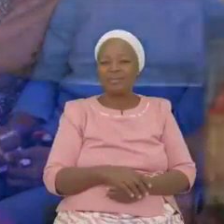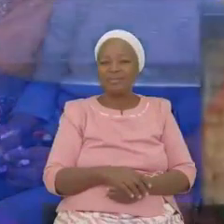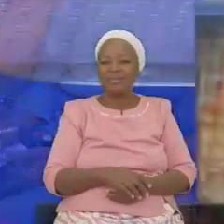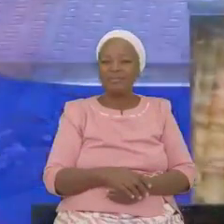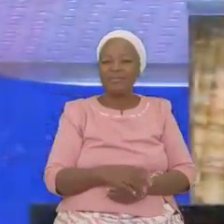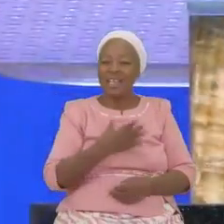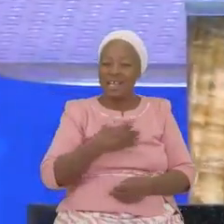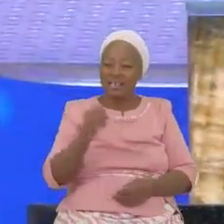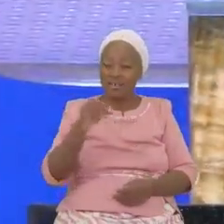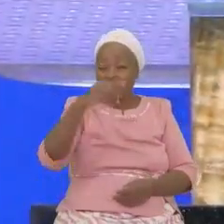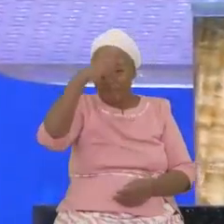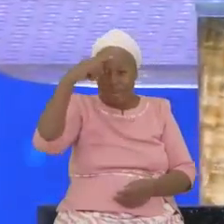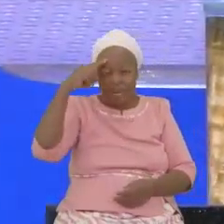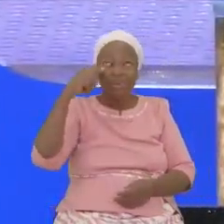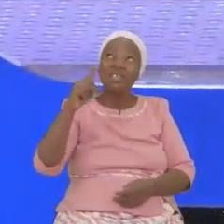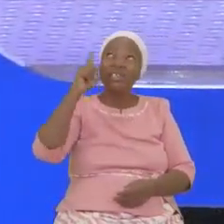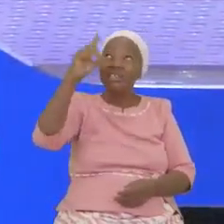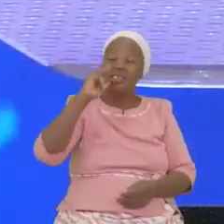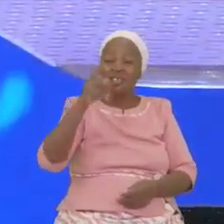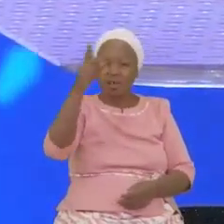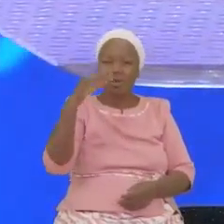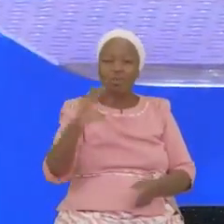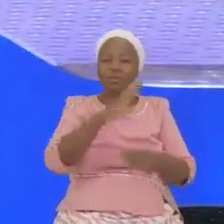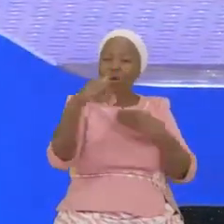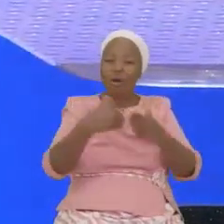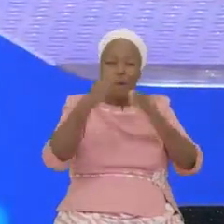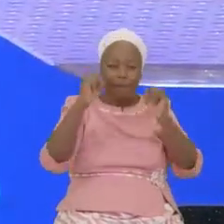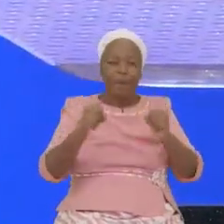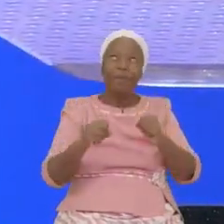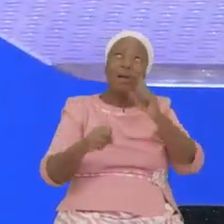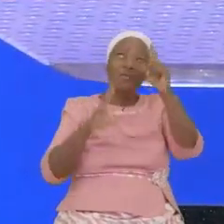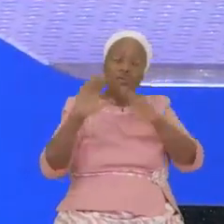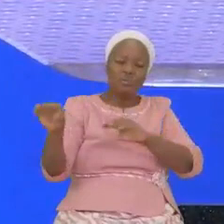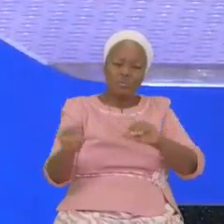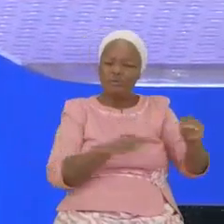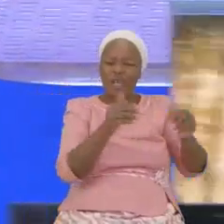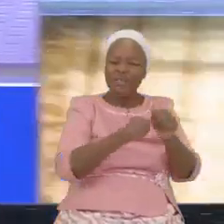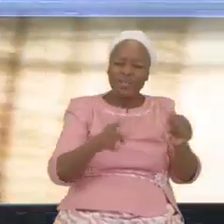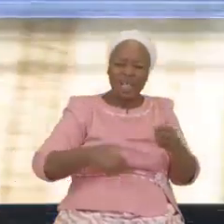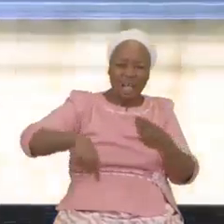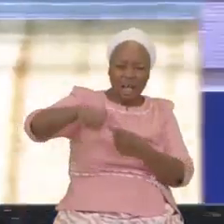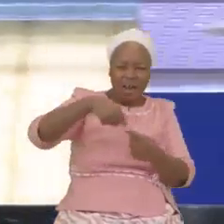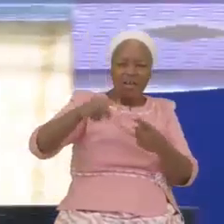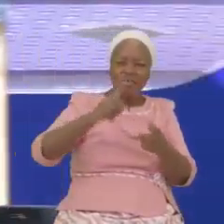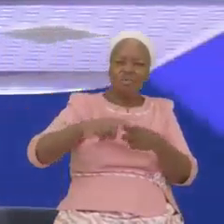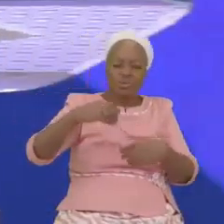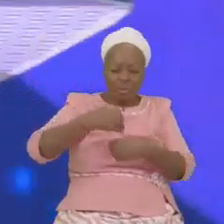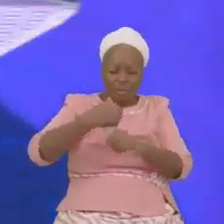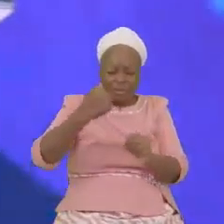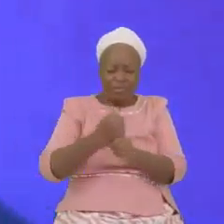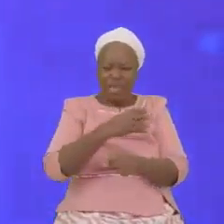And so, because he's a God of all power, he will move everything around to create